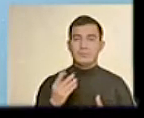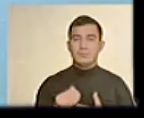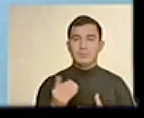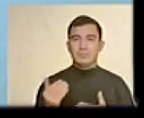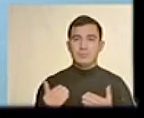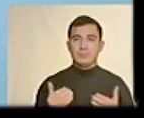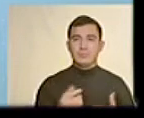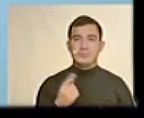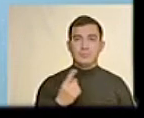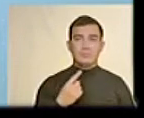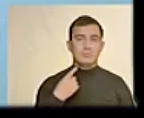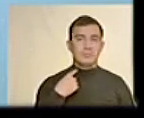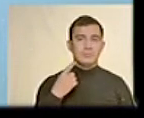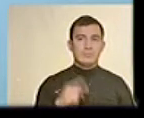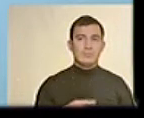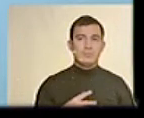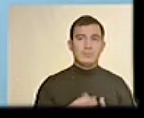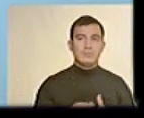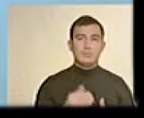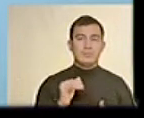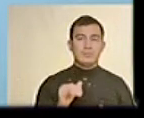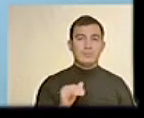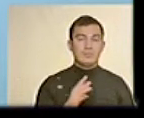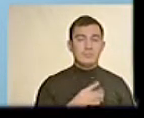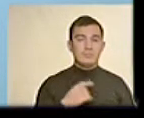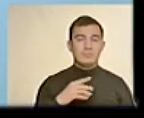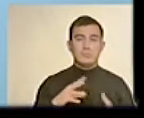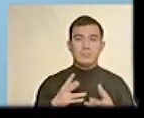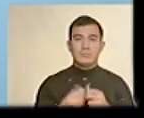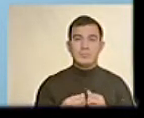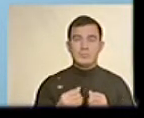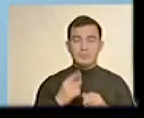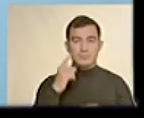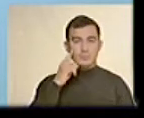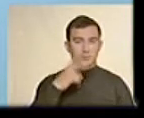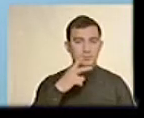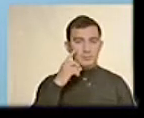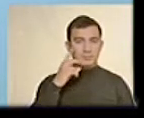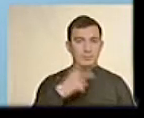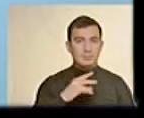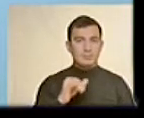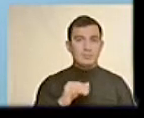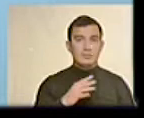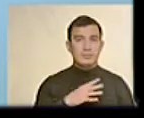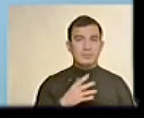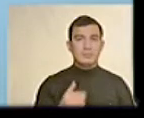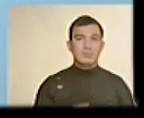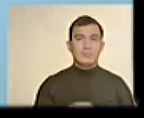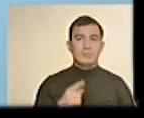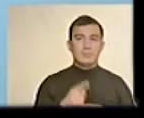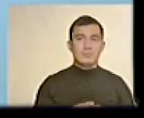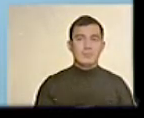qo'shuv 1-chi son bilan 2-chi son ko'paytmasining ikkilangani qo'shuv 2-chi son